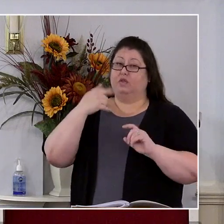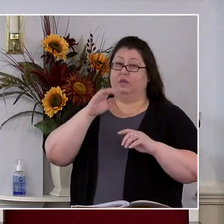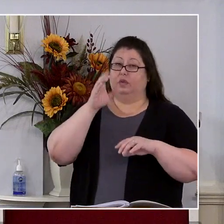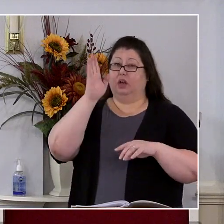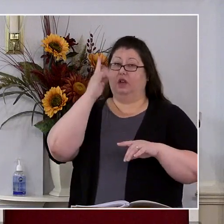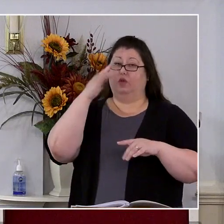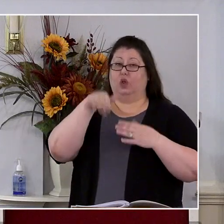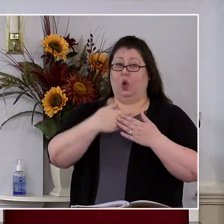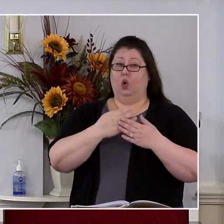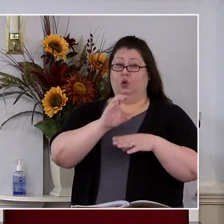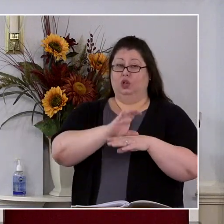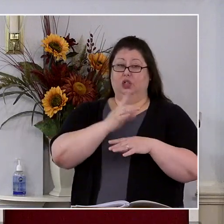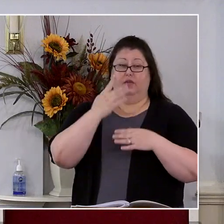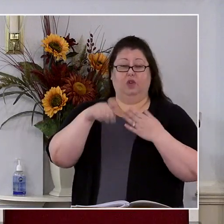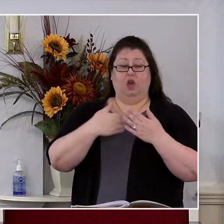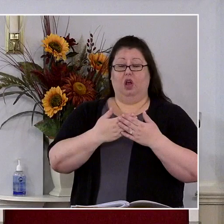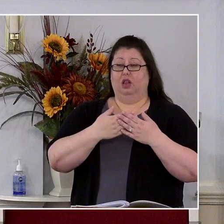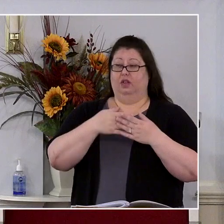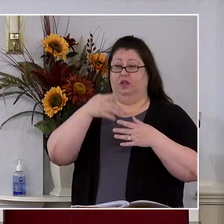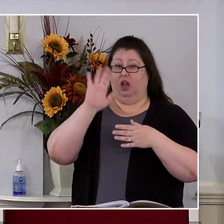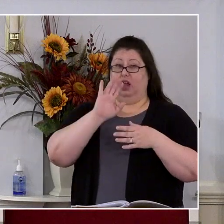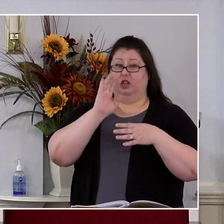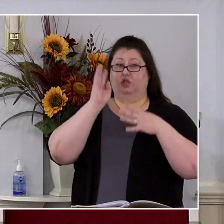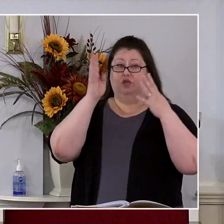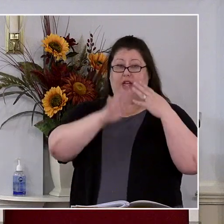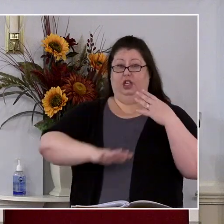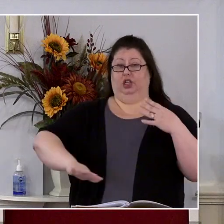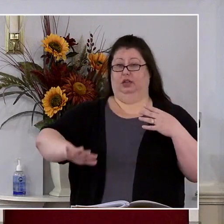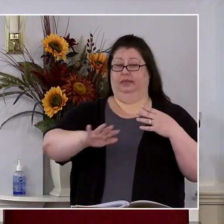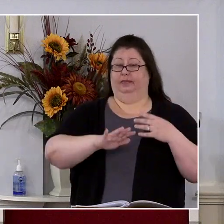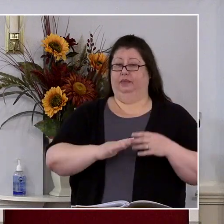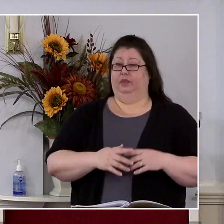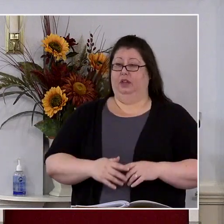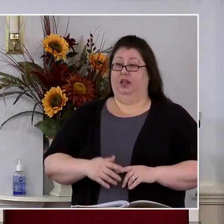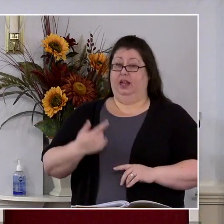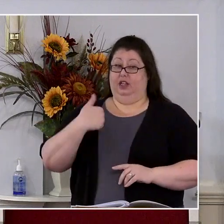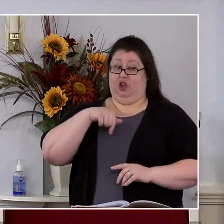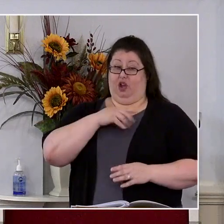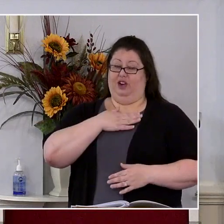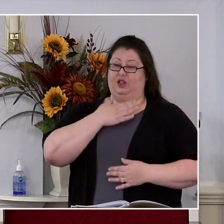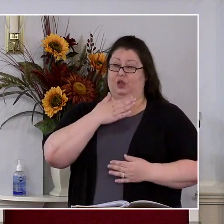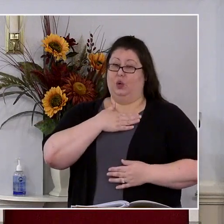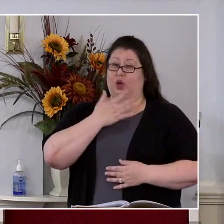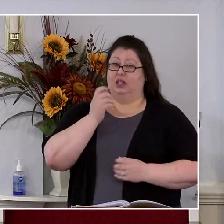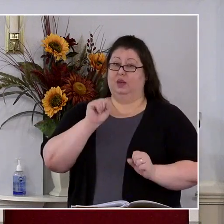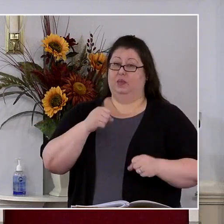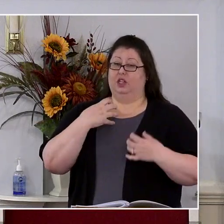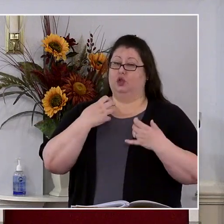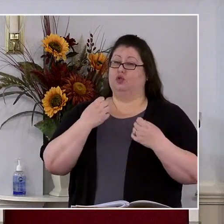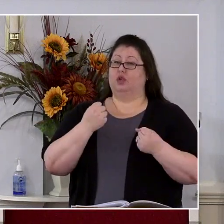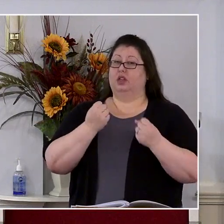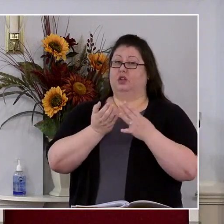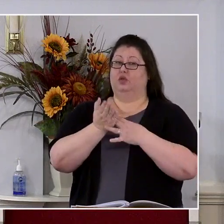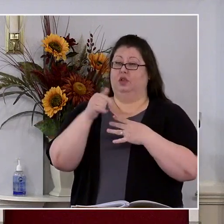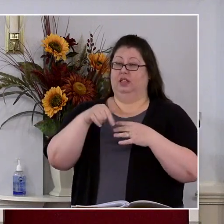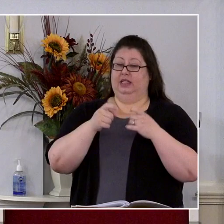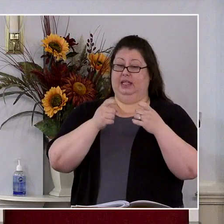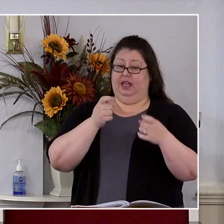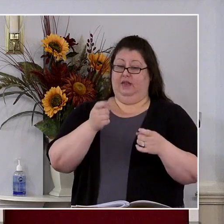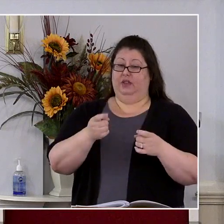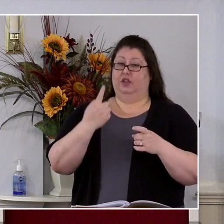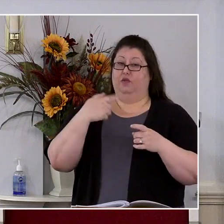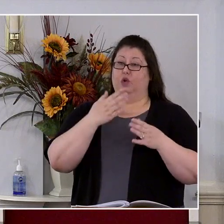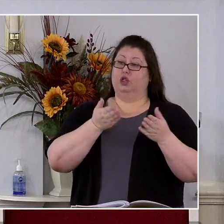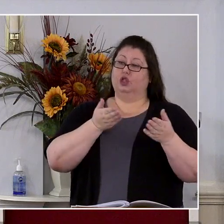church and for all of God's creation. It is our joy to be strengthened in these gifts